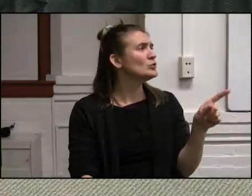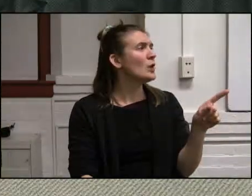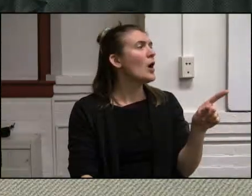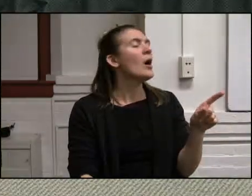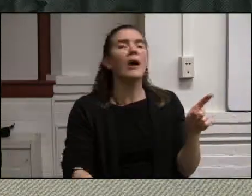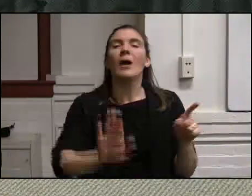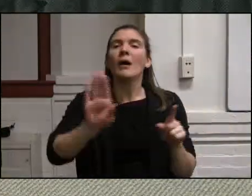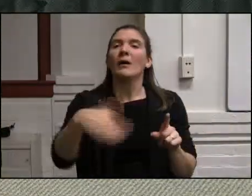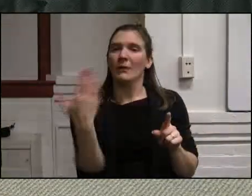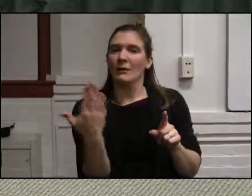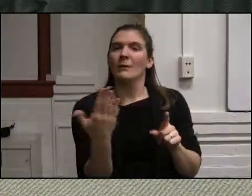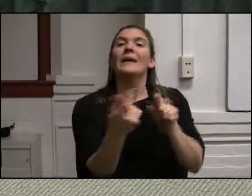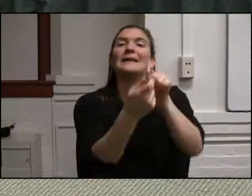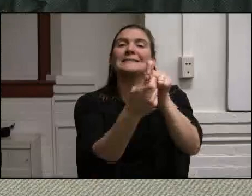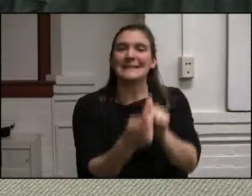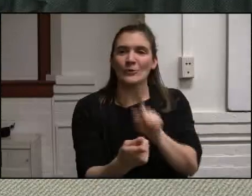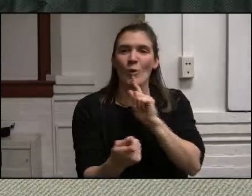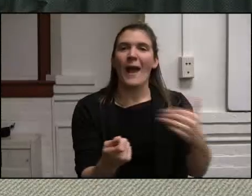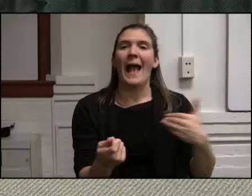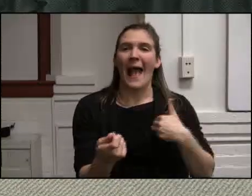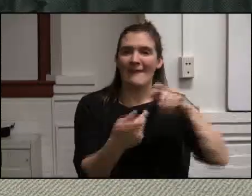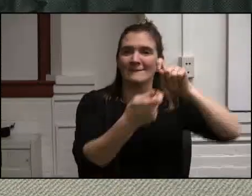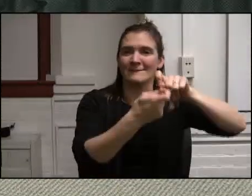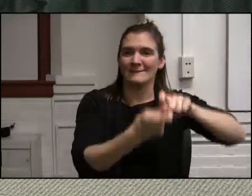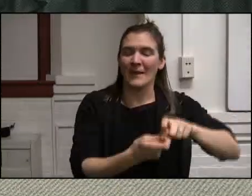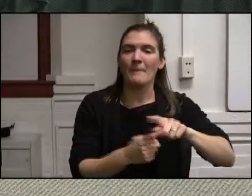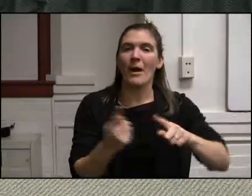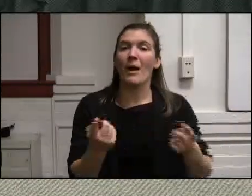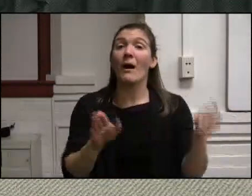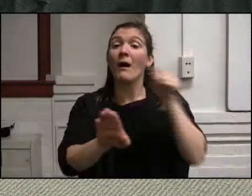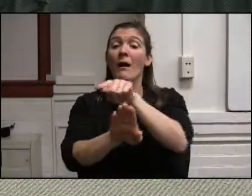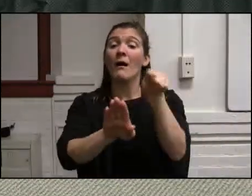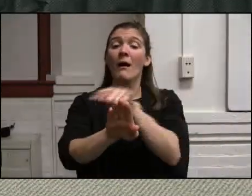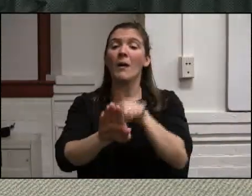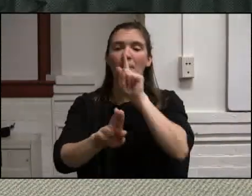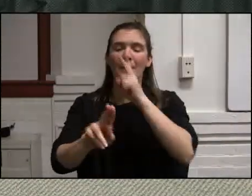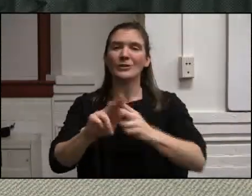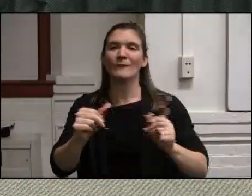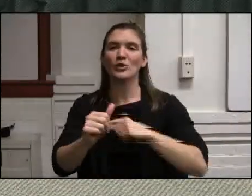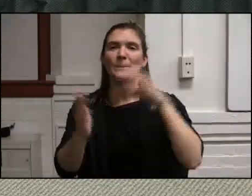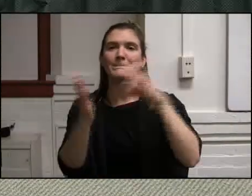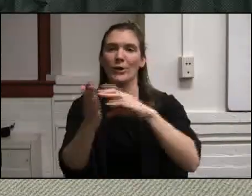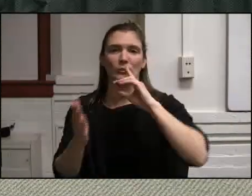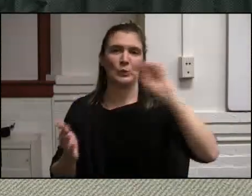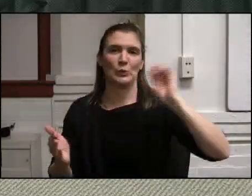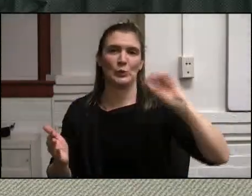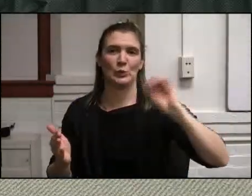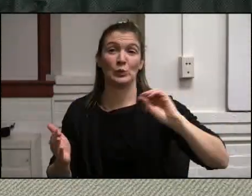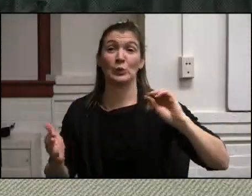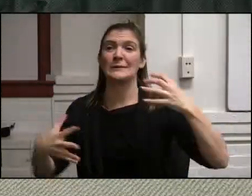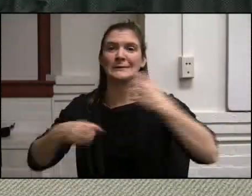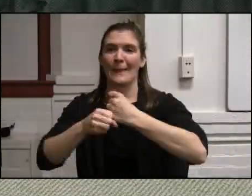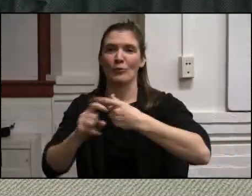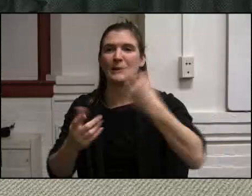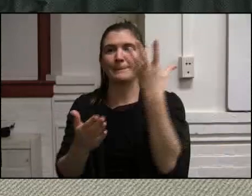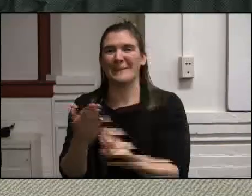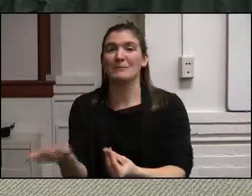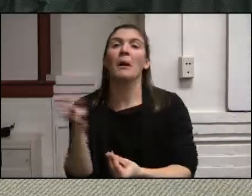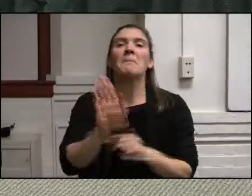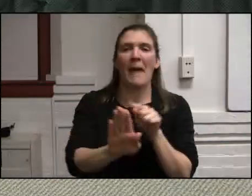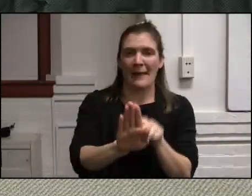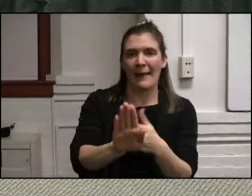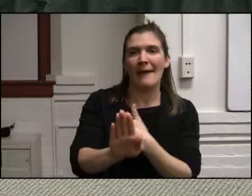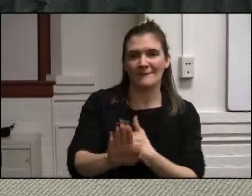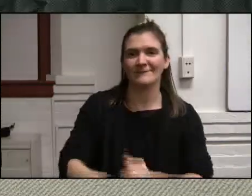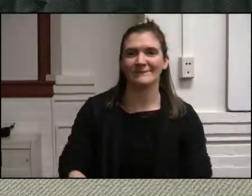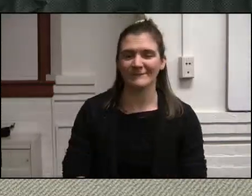Yeah, it is in the detailed report. I think it was just an oversight that it wasn't mentioned in that paragraph that summarized what's in the detailed report. Great.